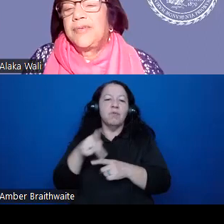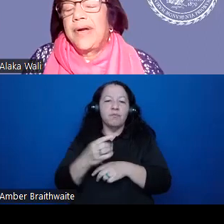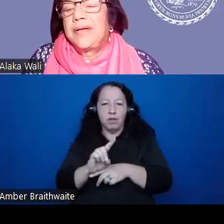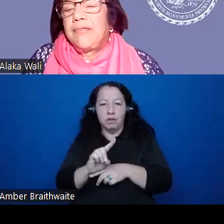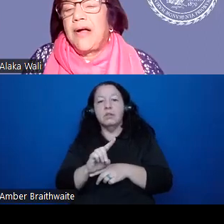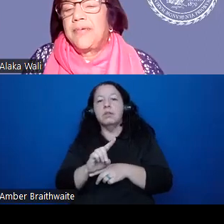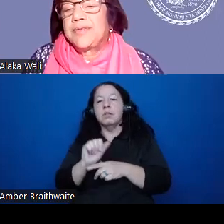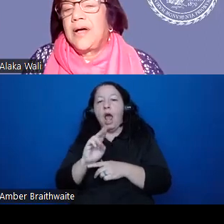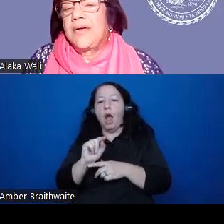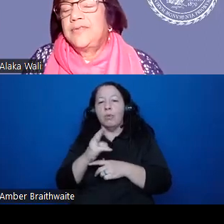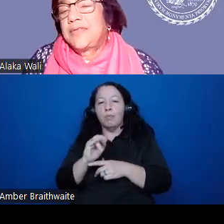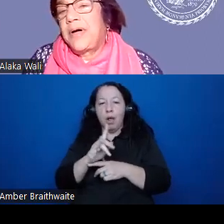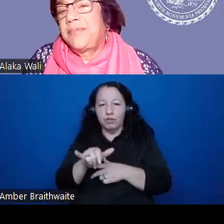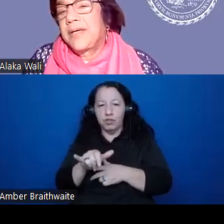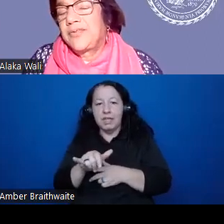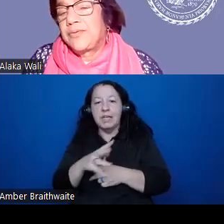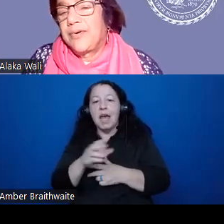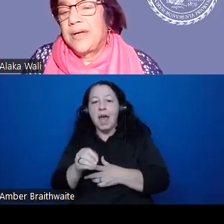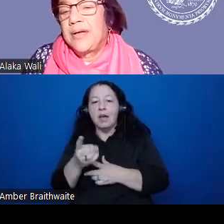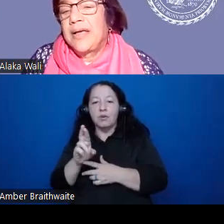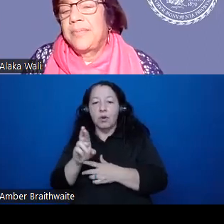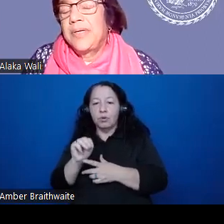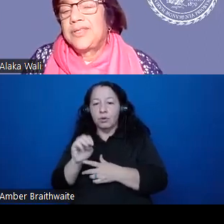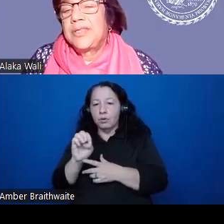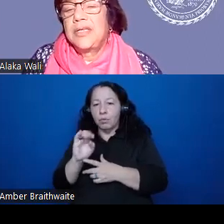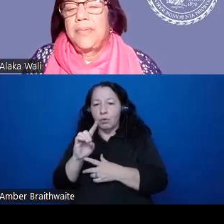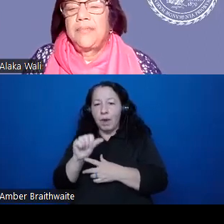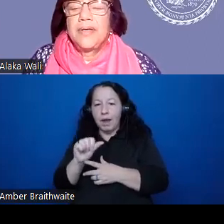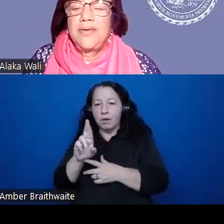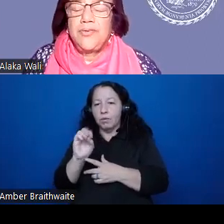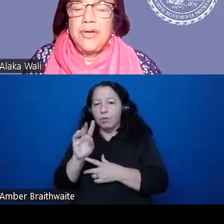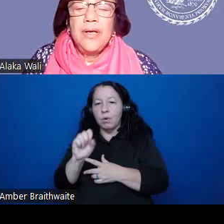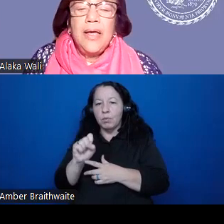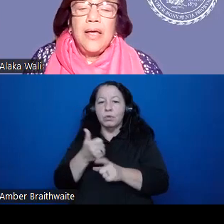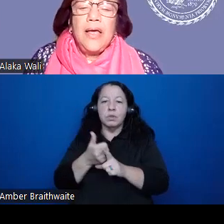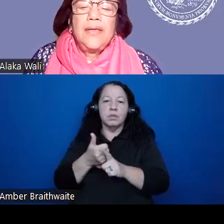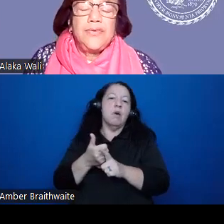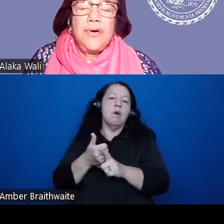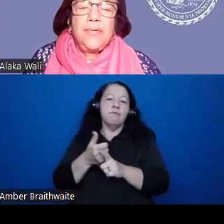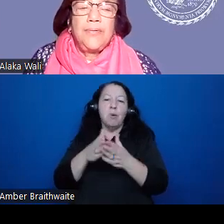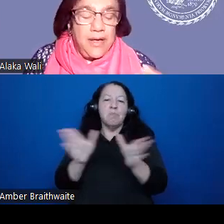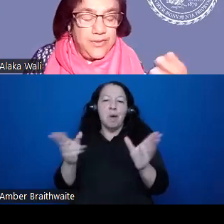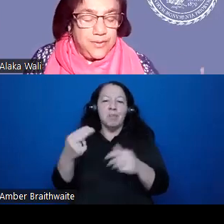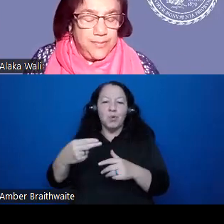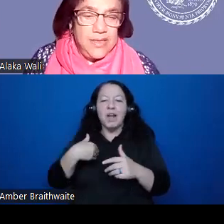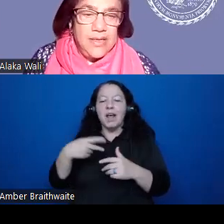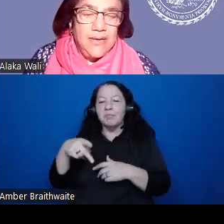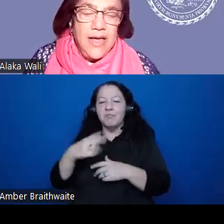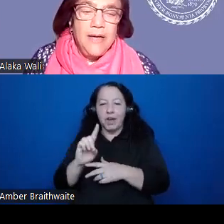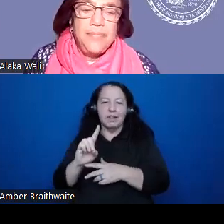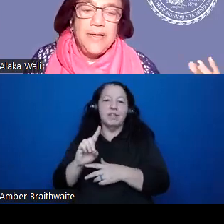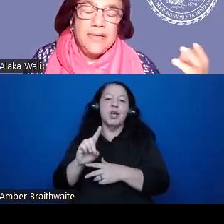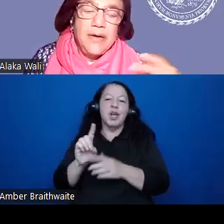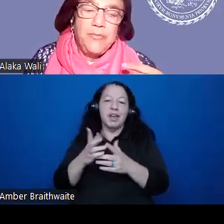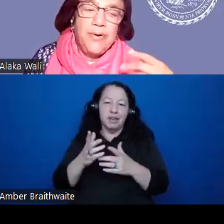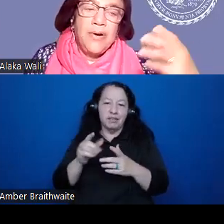Dr. Miranda Roberts, who's a public historian, has a PhD in public history. And so the three of